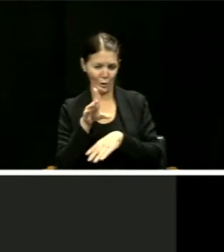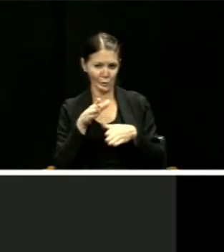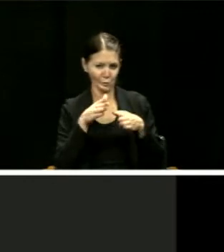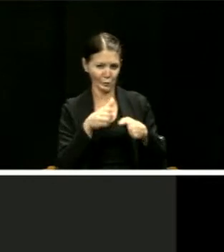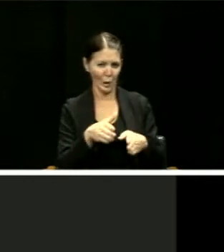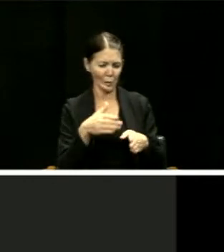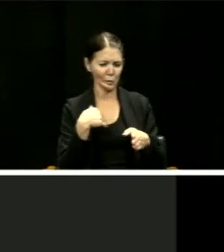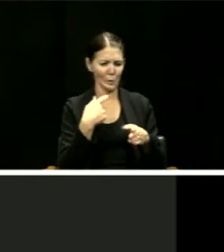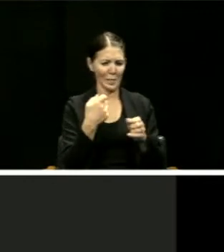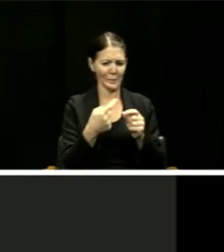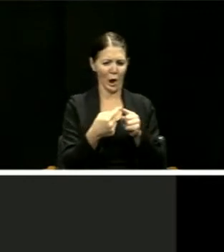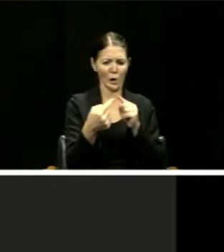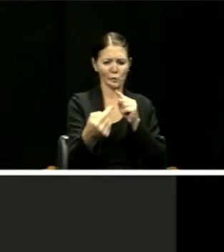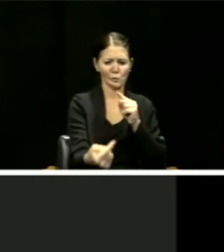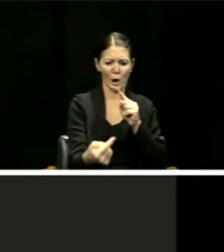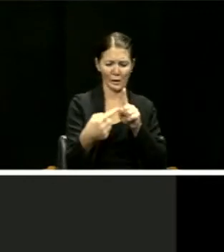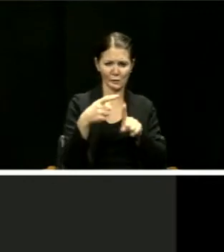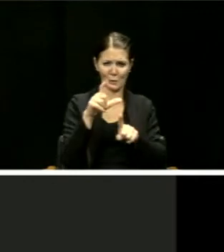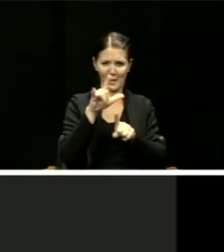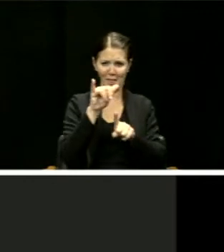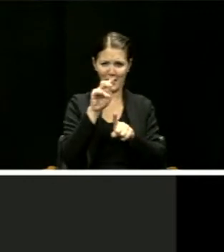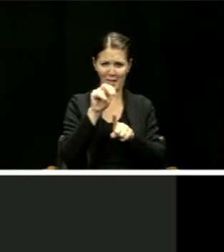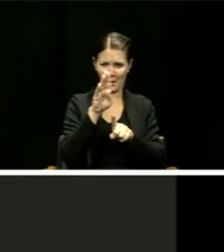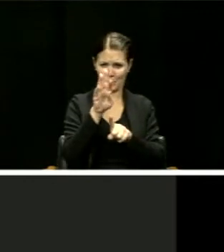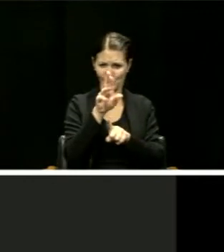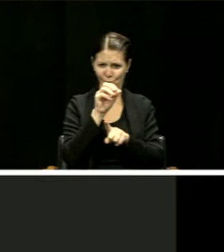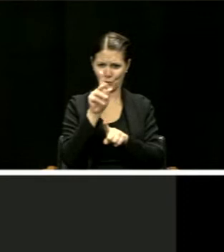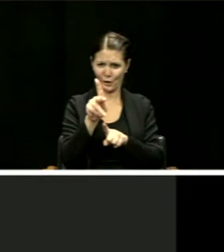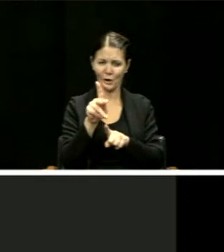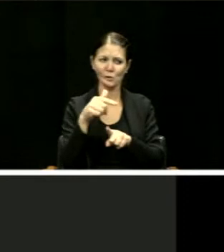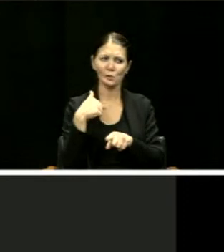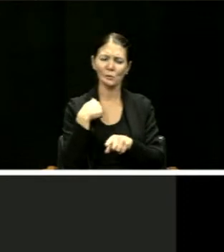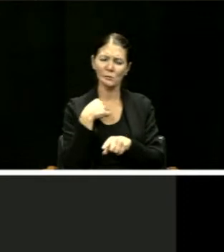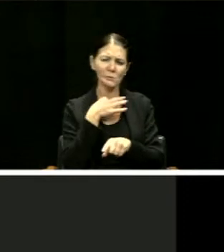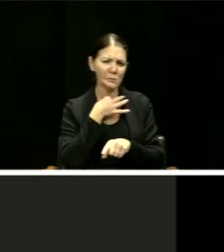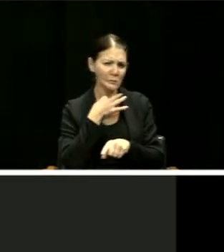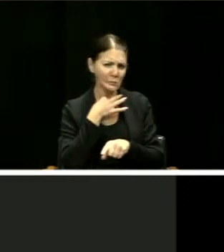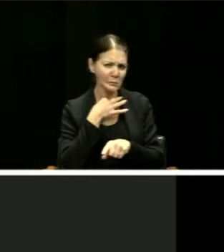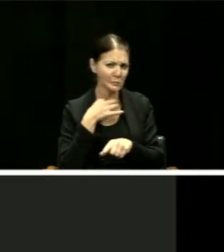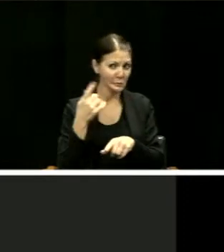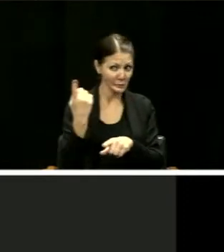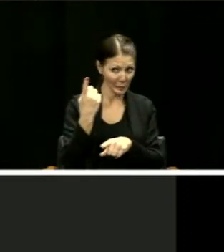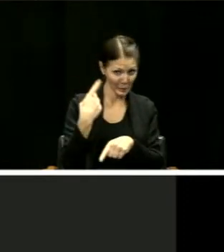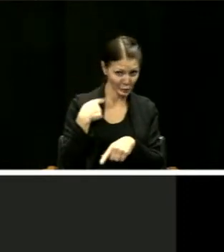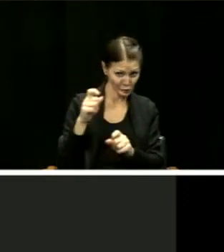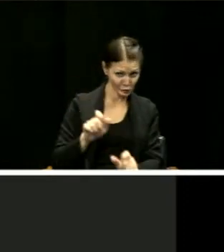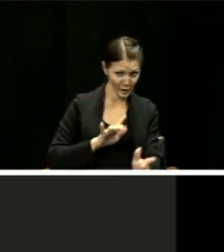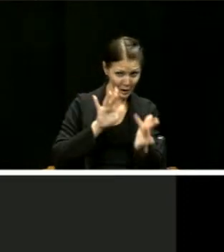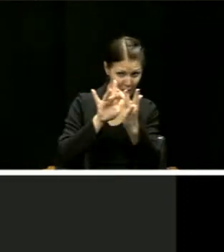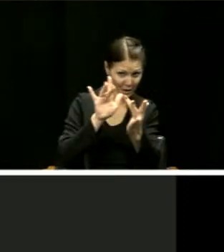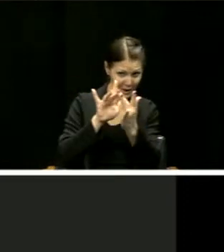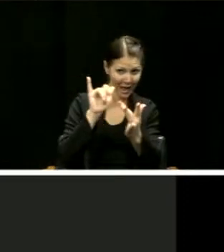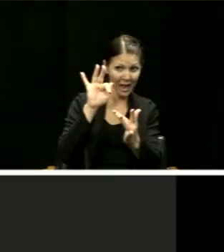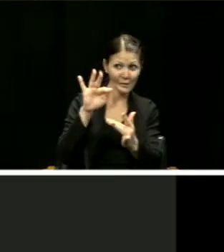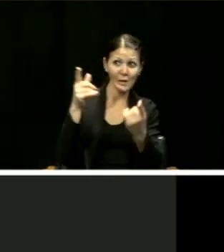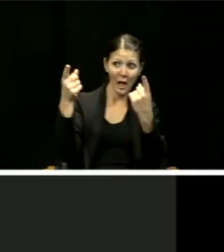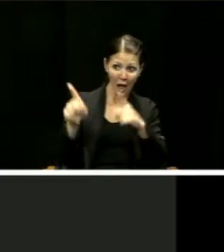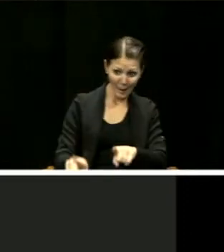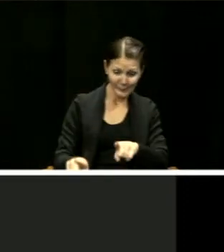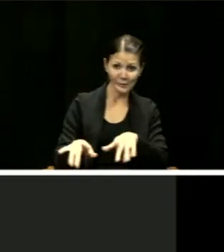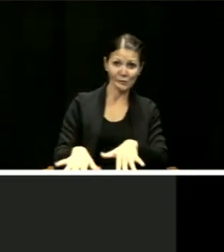kind of across from Lynbrook. So I'm just curious, is there someone we should be contacting when flooding does